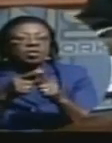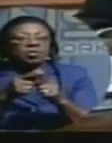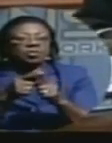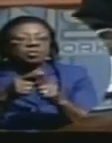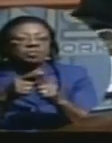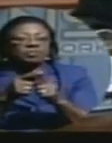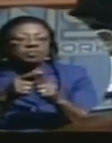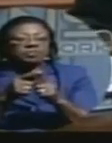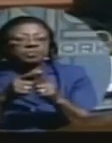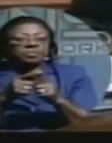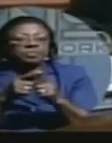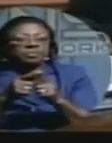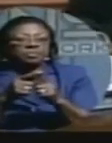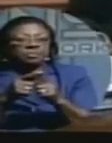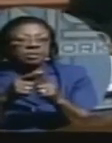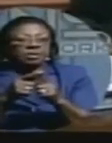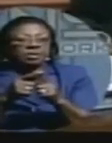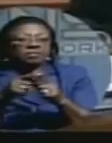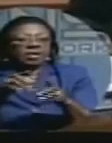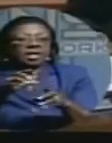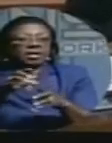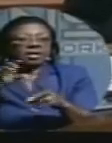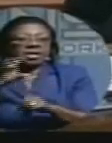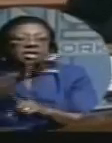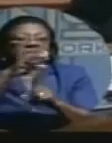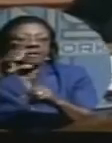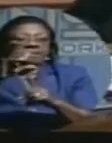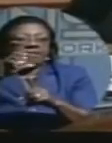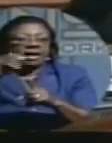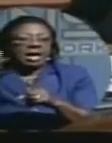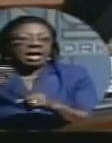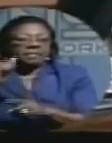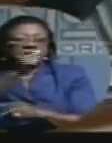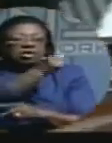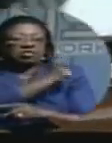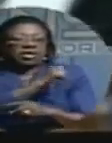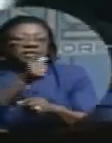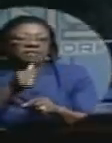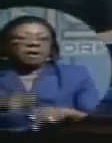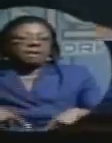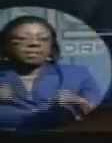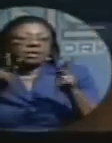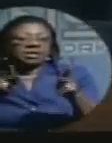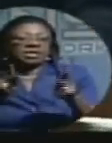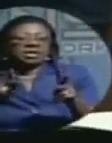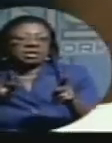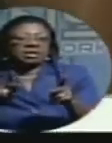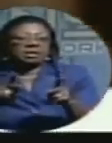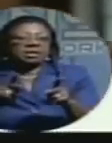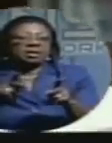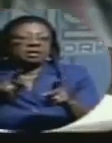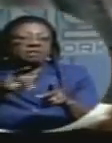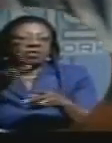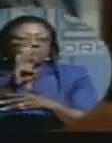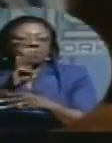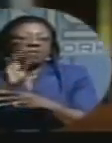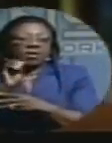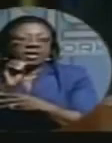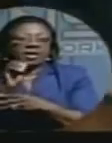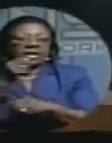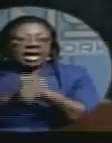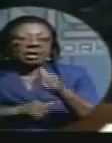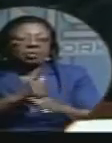assume the chief administrative position in the Secretariat for the 40th